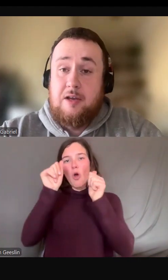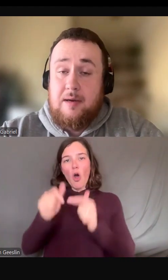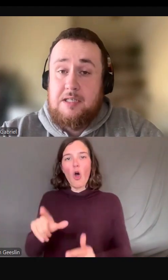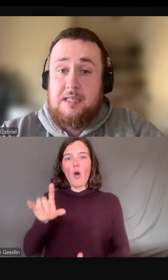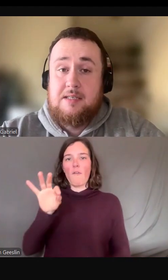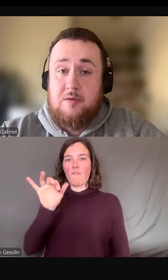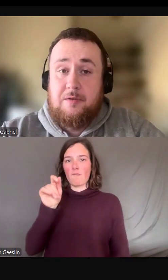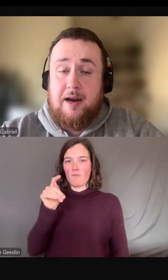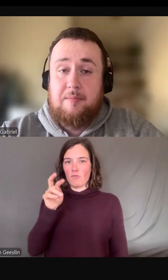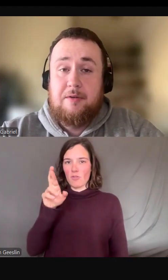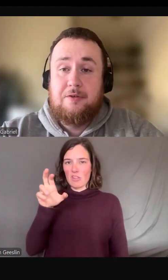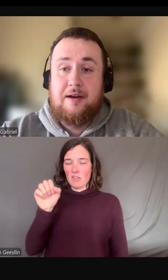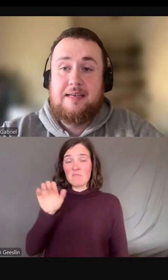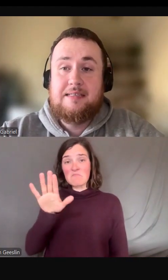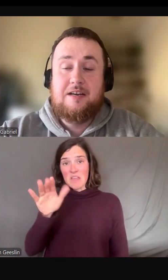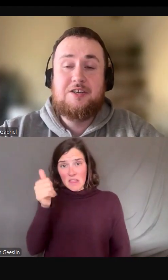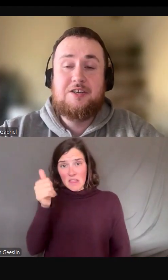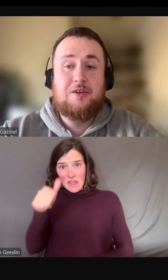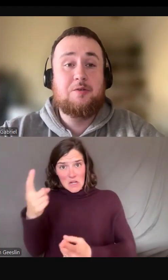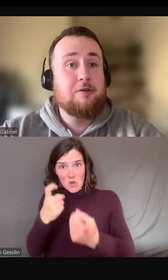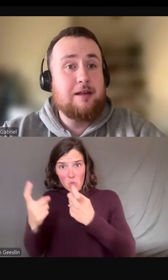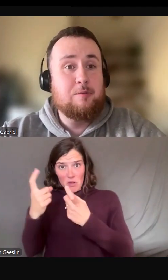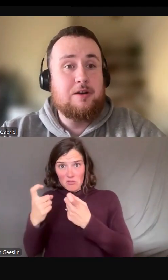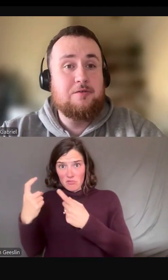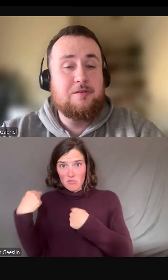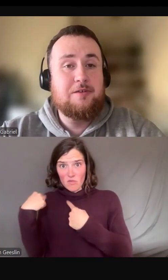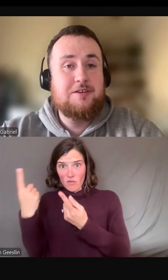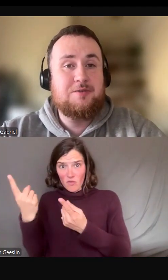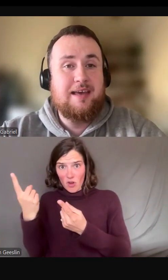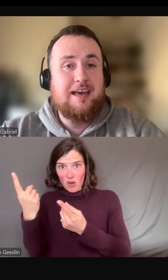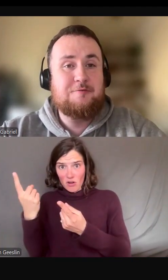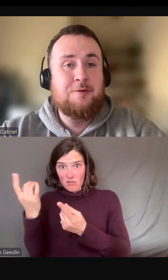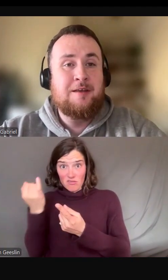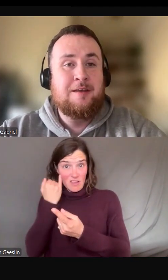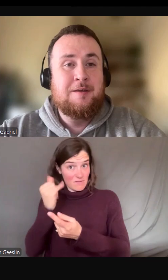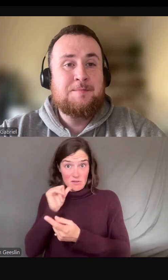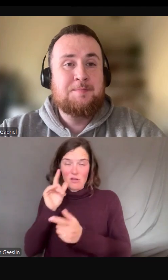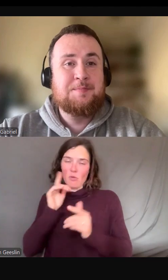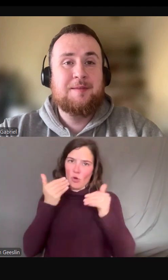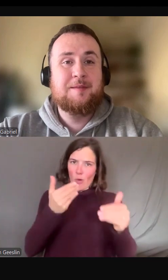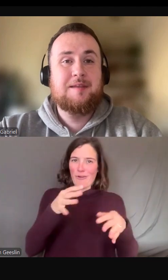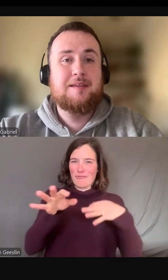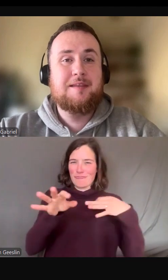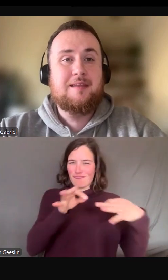there any questions so far before I start showing you the real wonderful features we have?